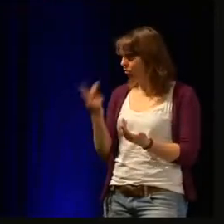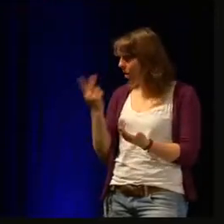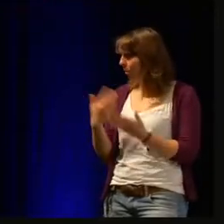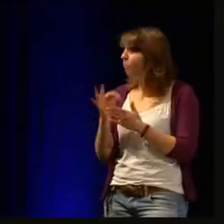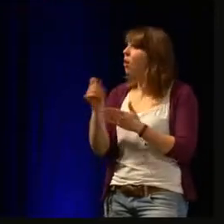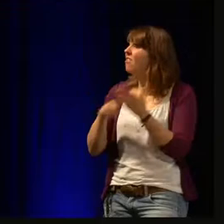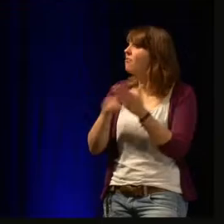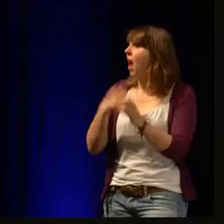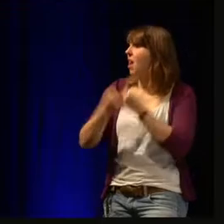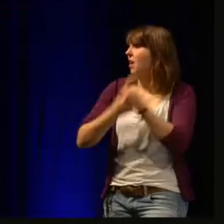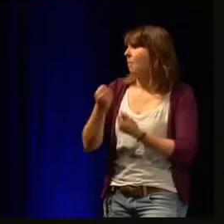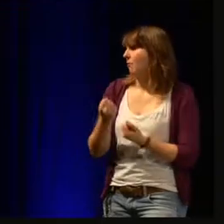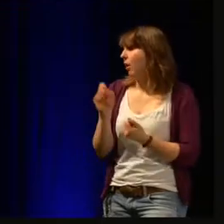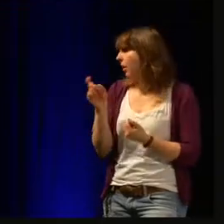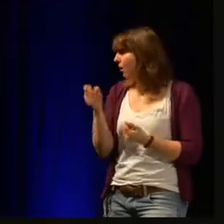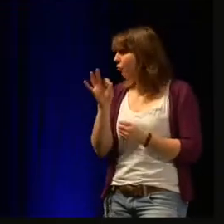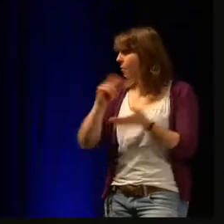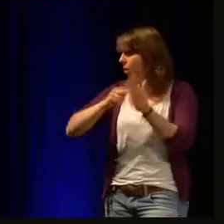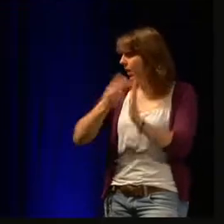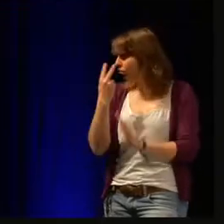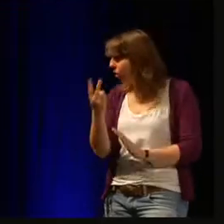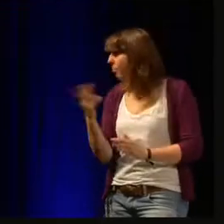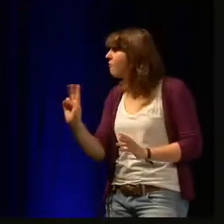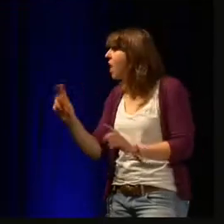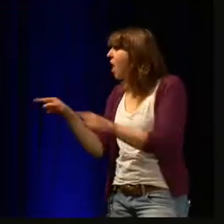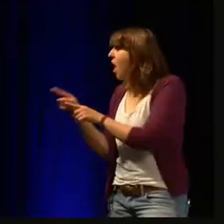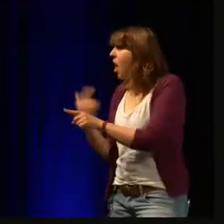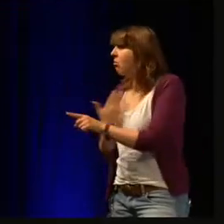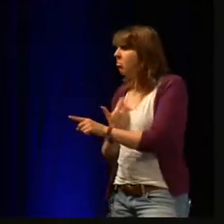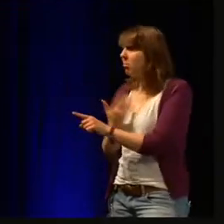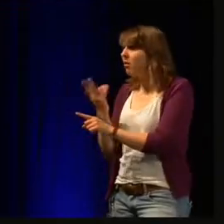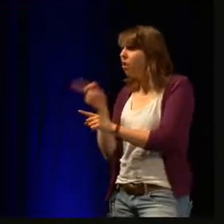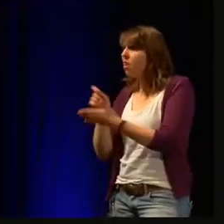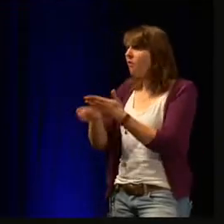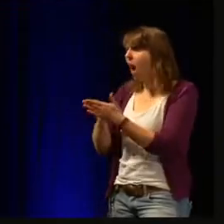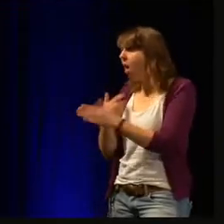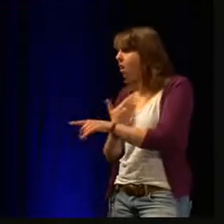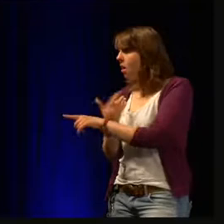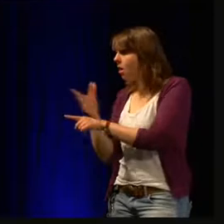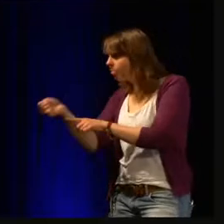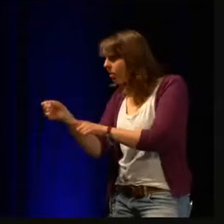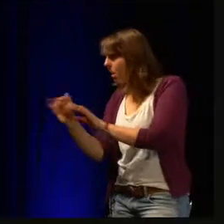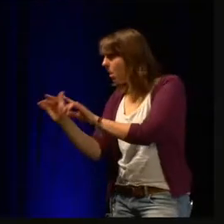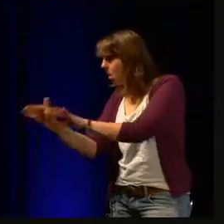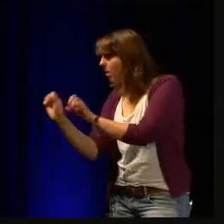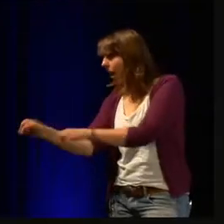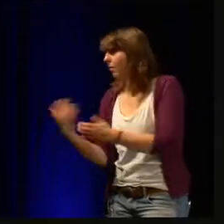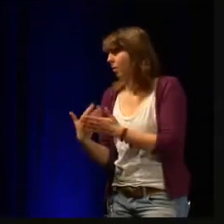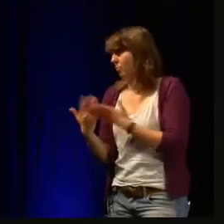And this kind of research can also be used to, for example, identify people in a pool